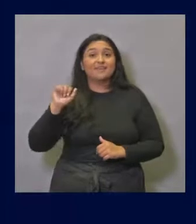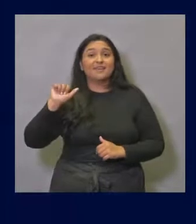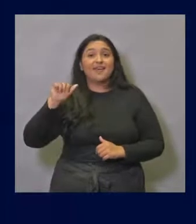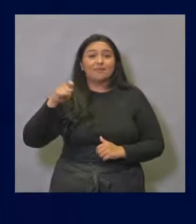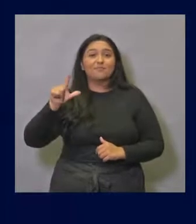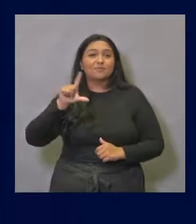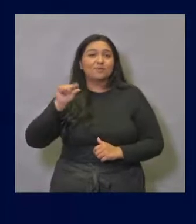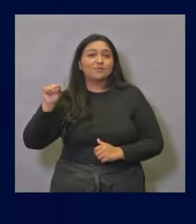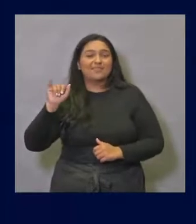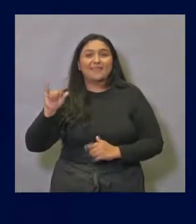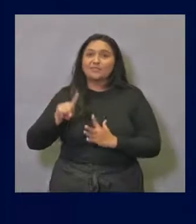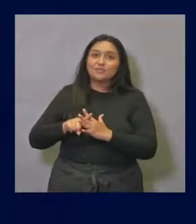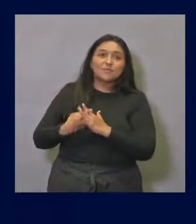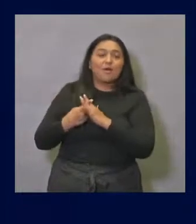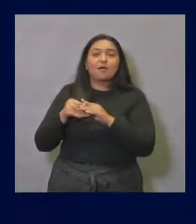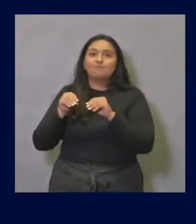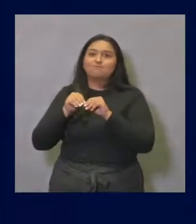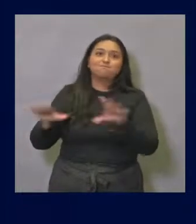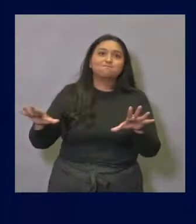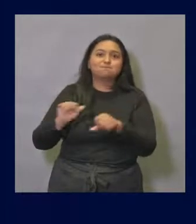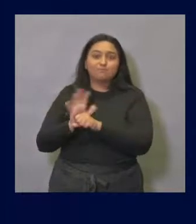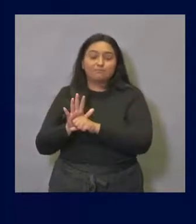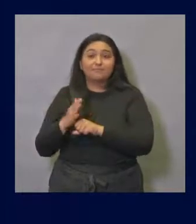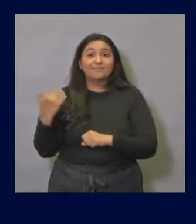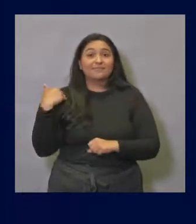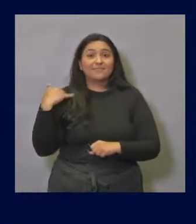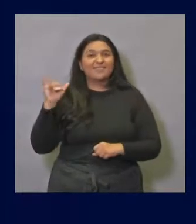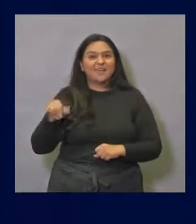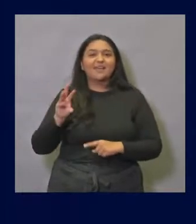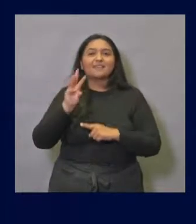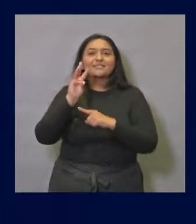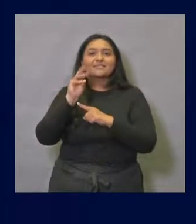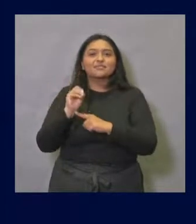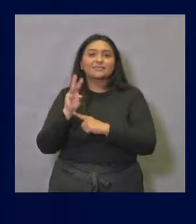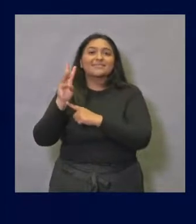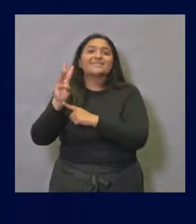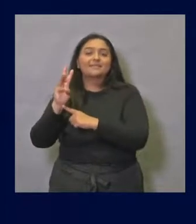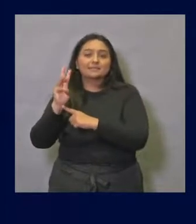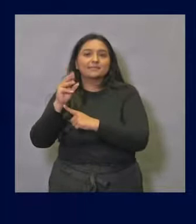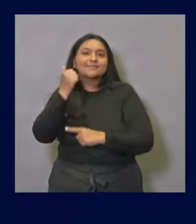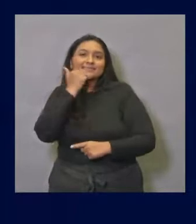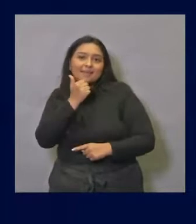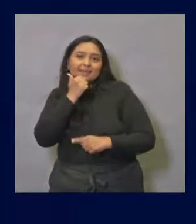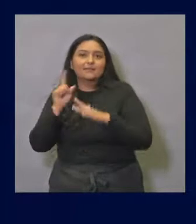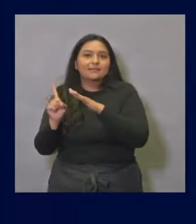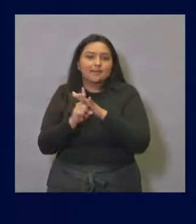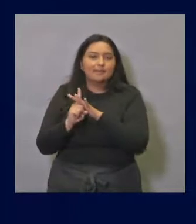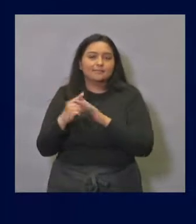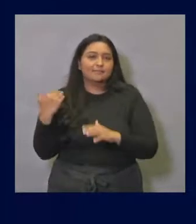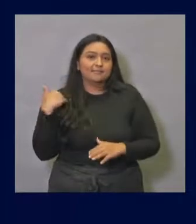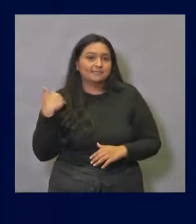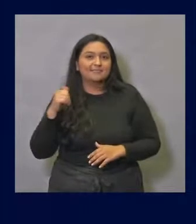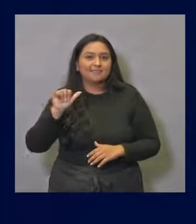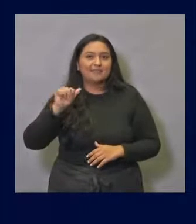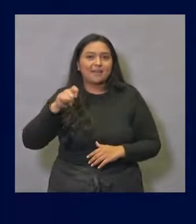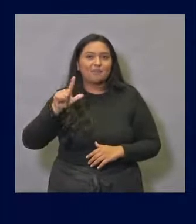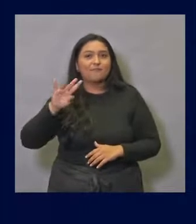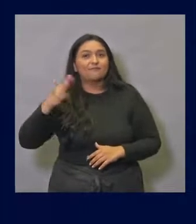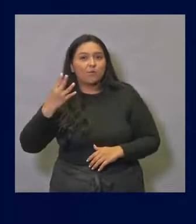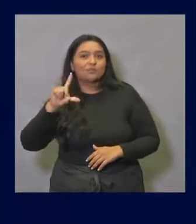pandemic. At that point, we reported 606 daily cases by episode date on April 4th,